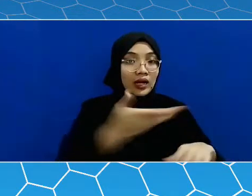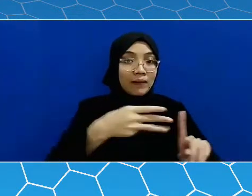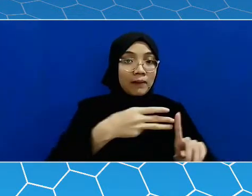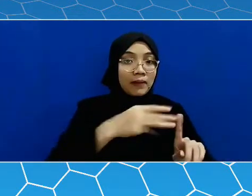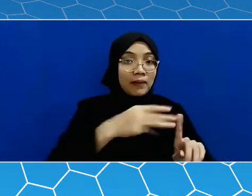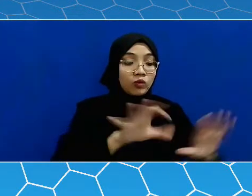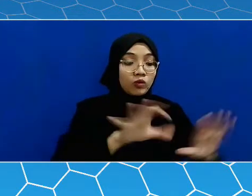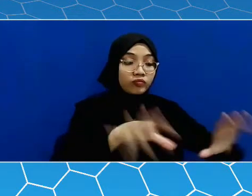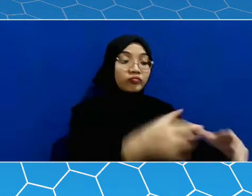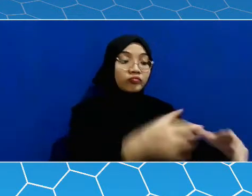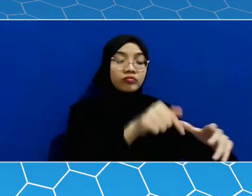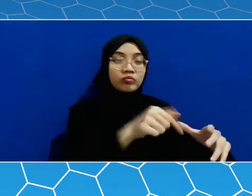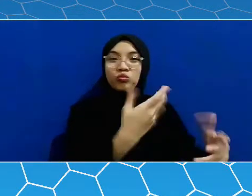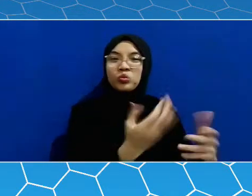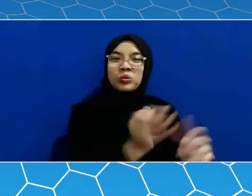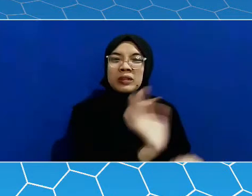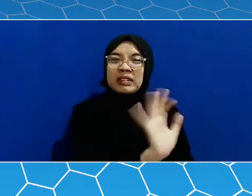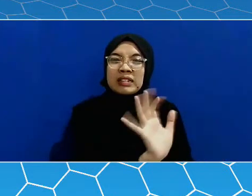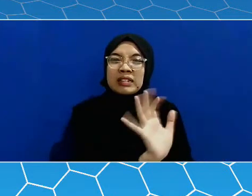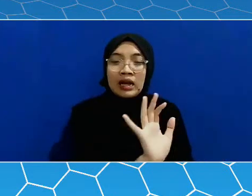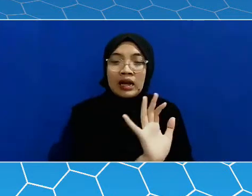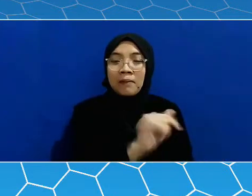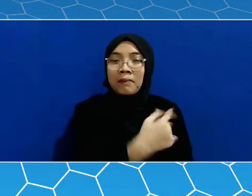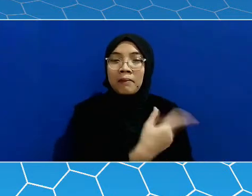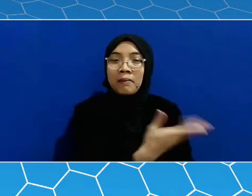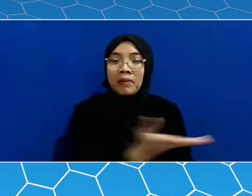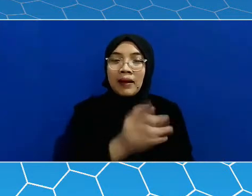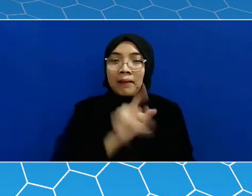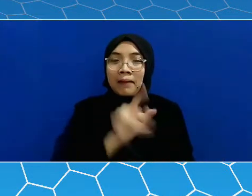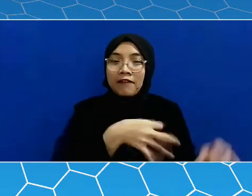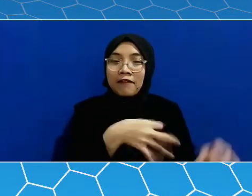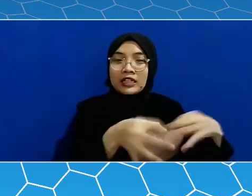will use most of the public facilities. Next.